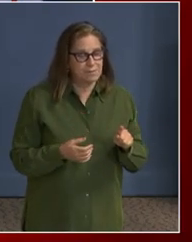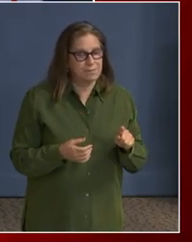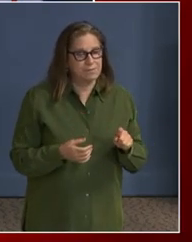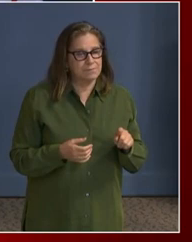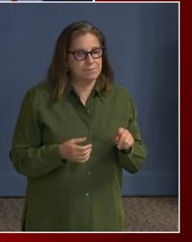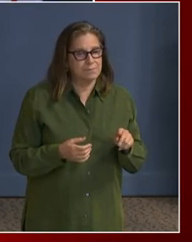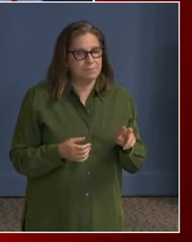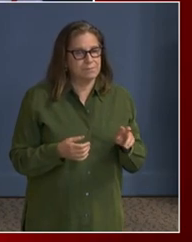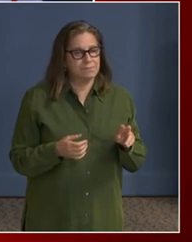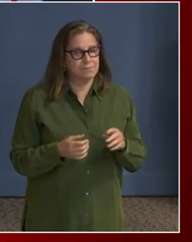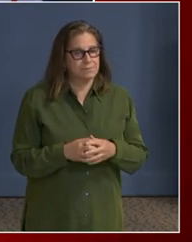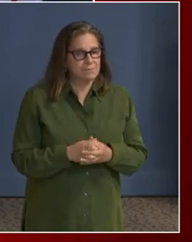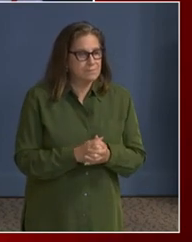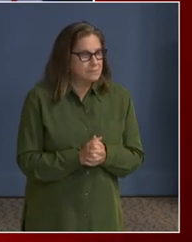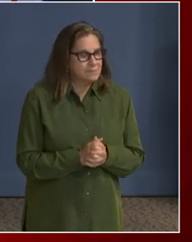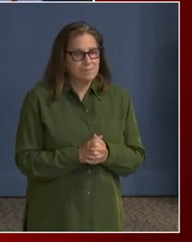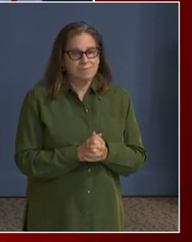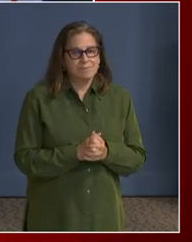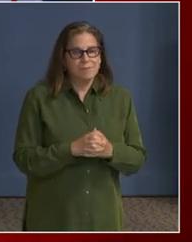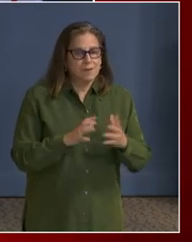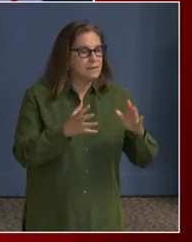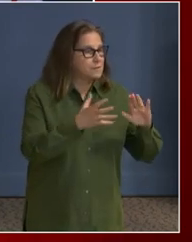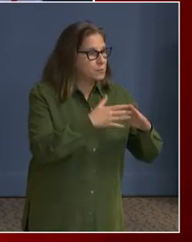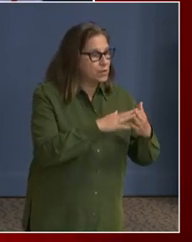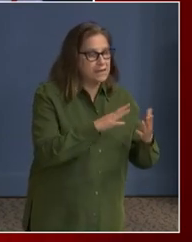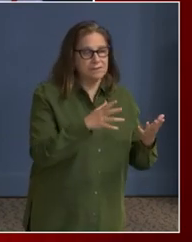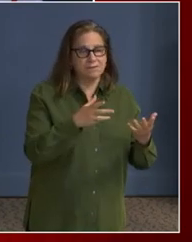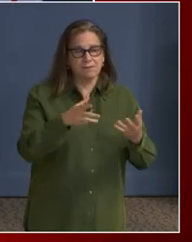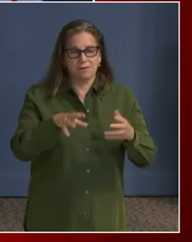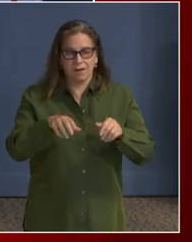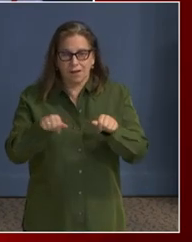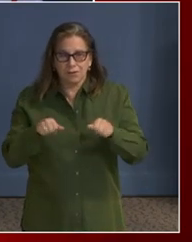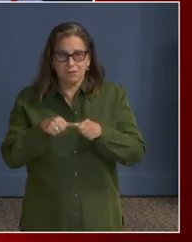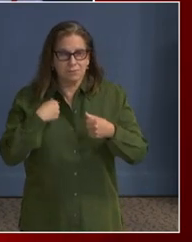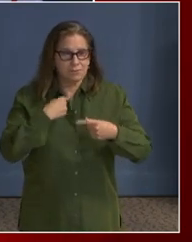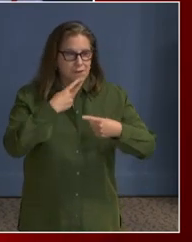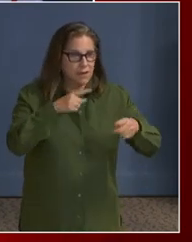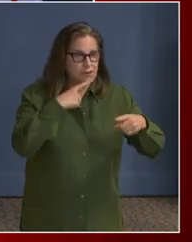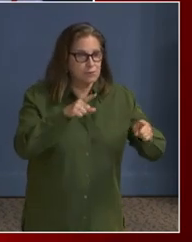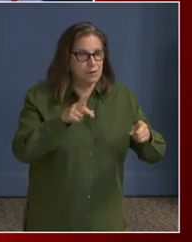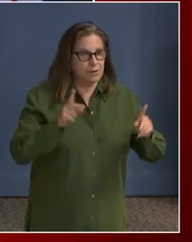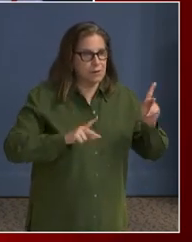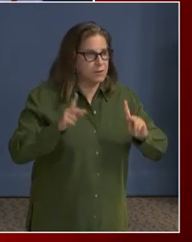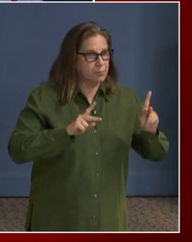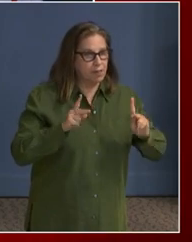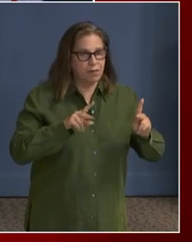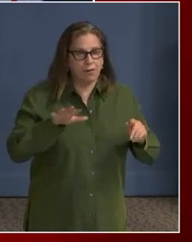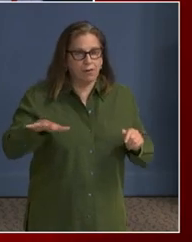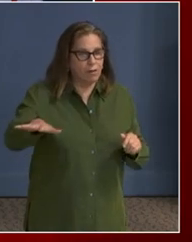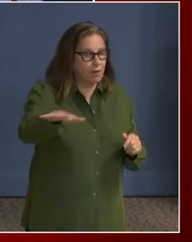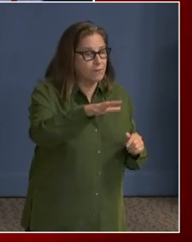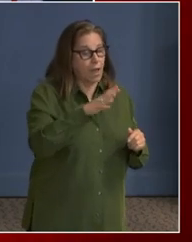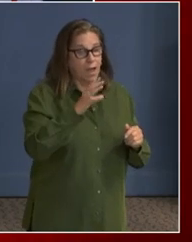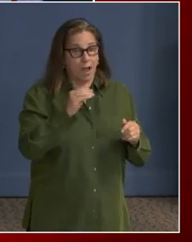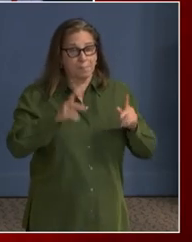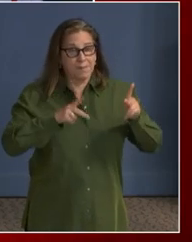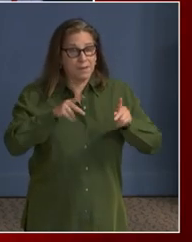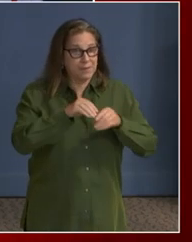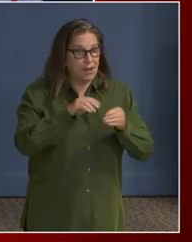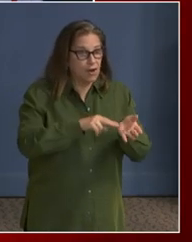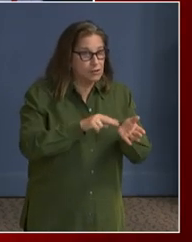community areas and those folks that are in skilled nursing facilities and places like that throughout the